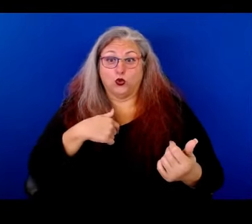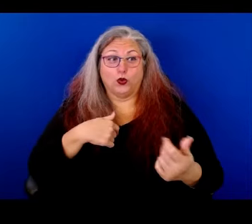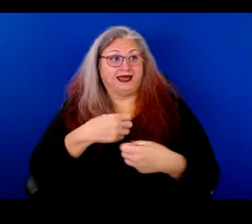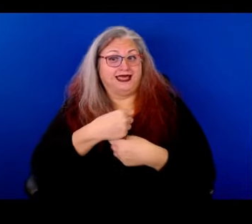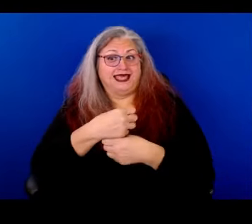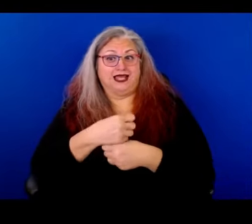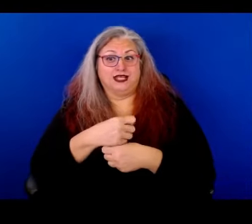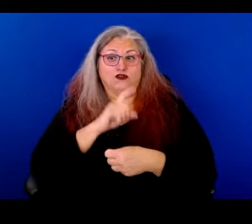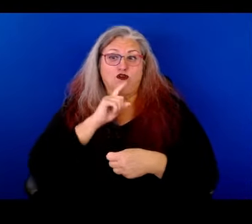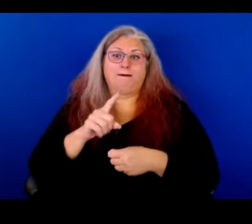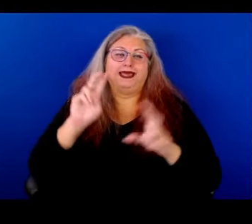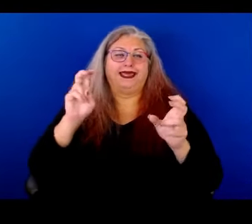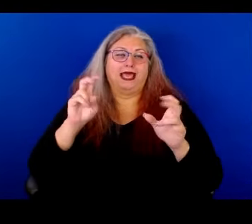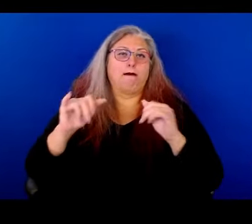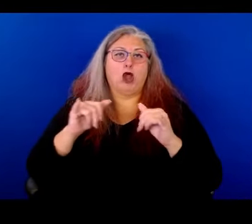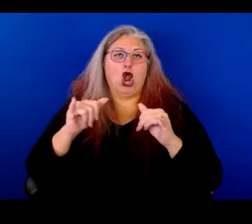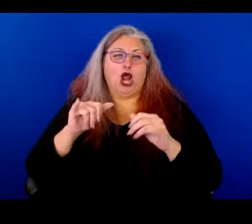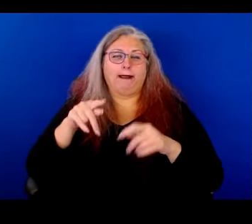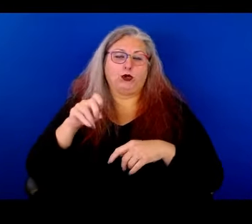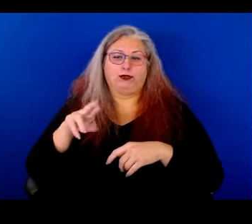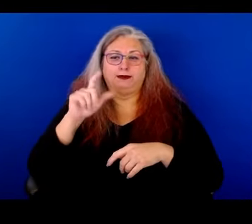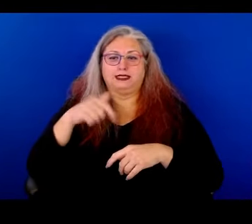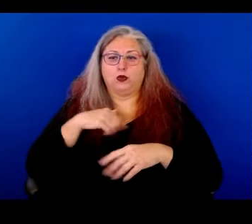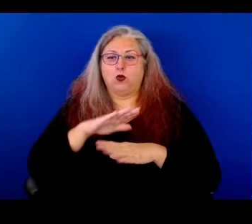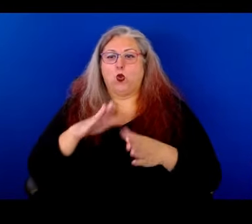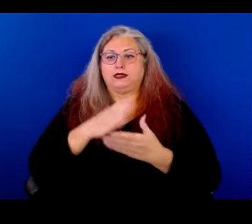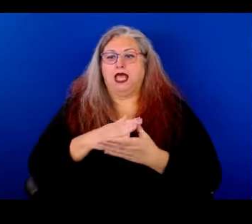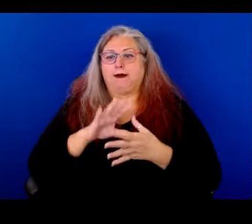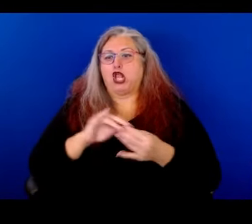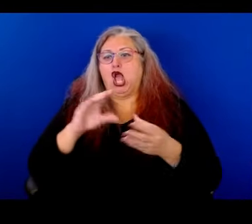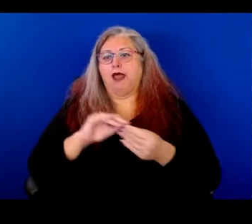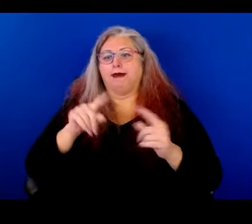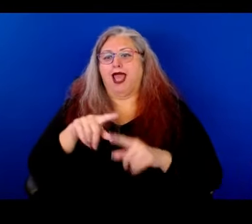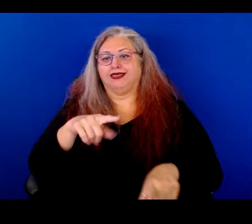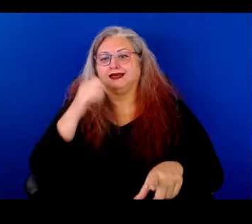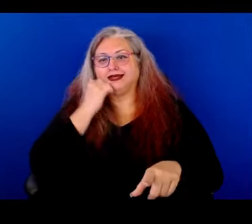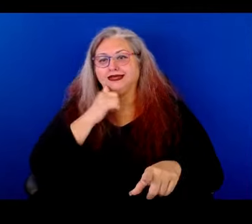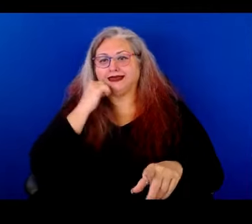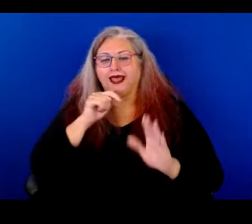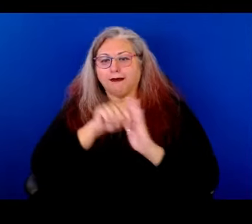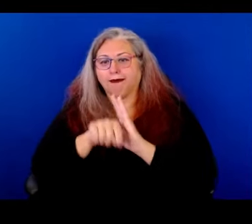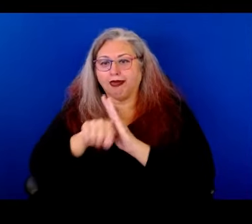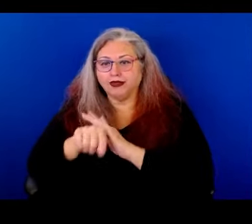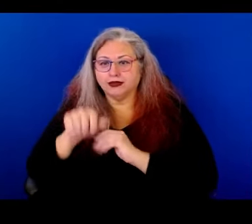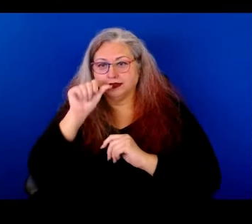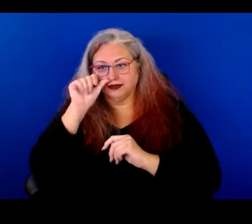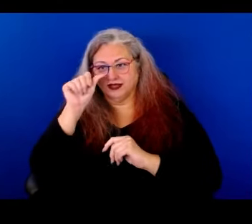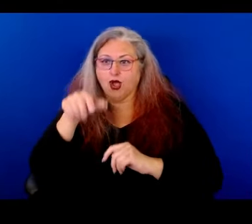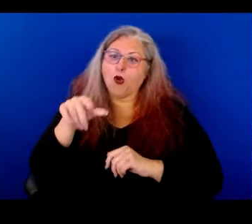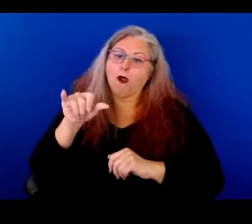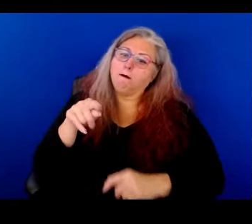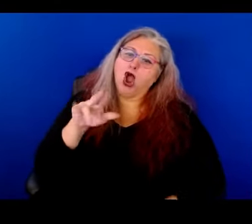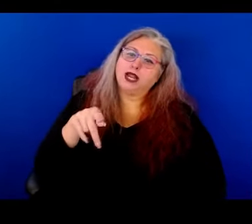yelled at for being party poopers because we won't stop talking about the daily massacre. Such a party